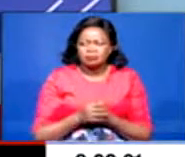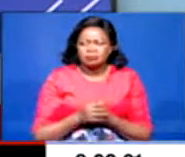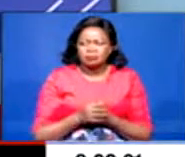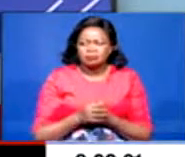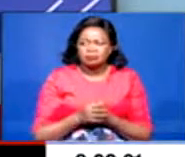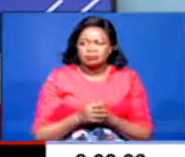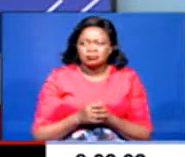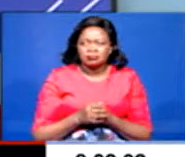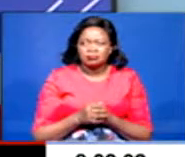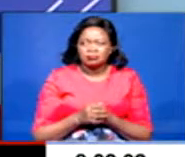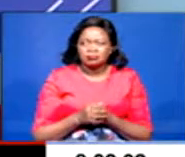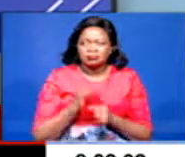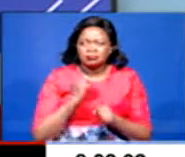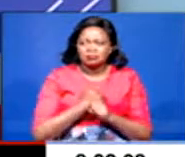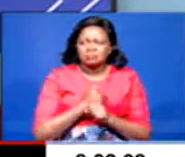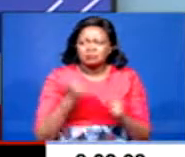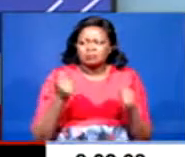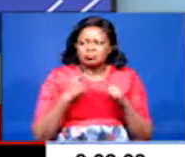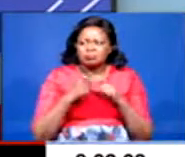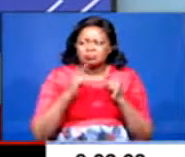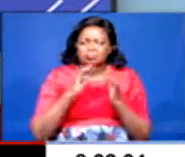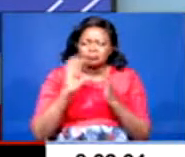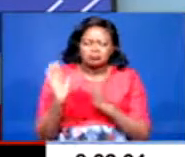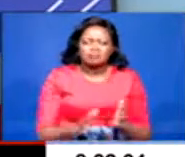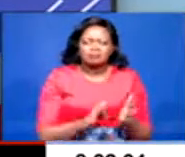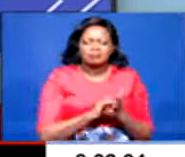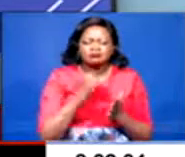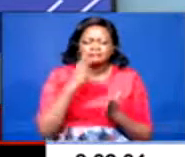now, the kind of preparations I'm seeing IEBC